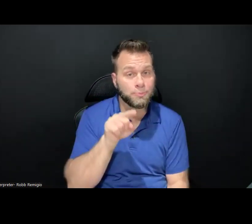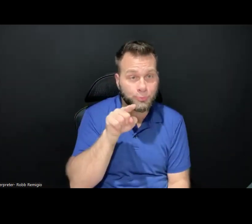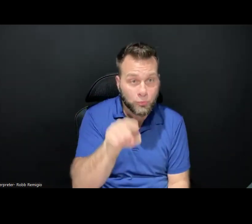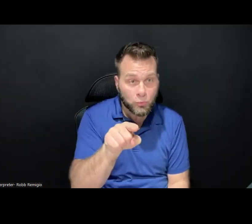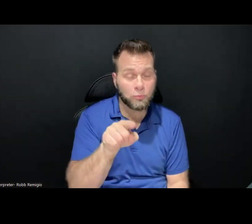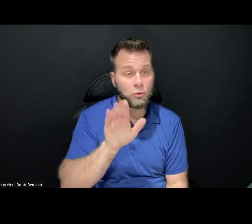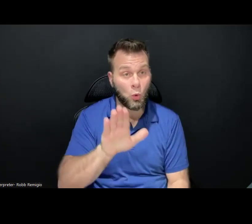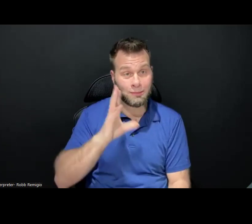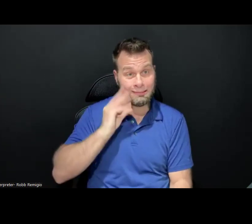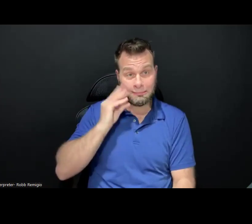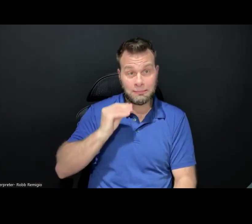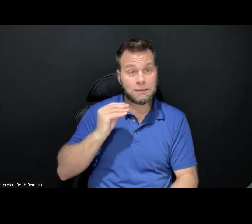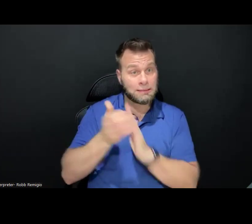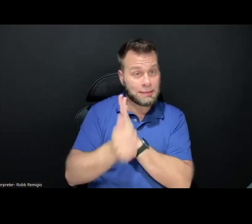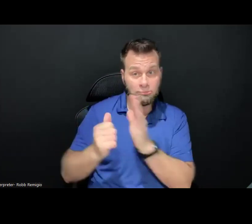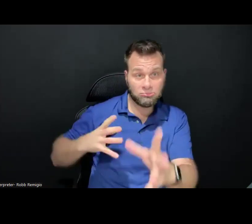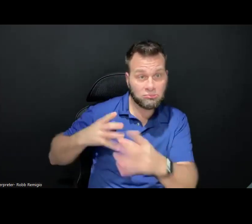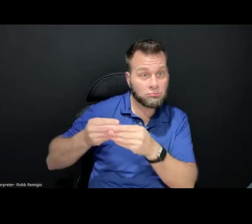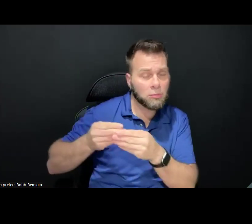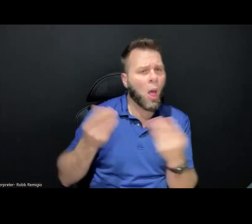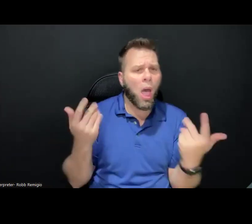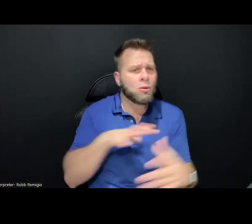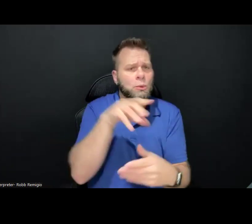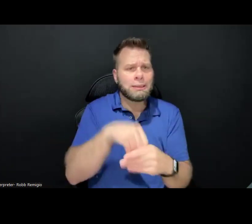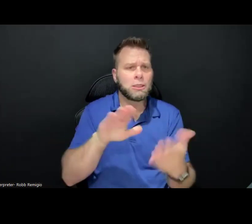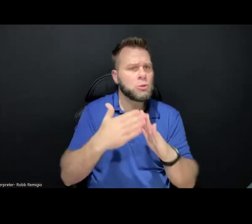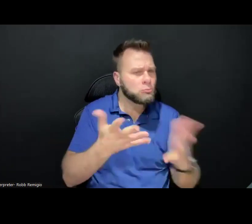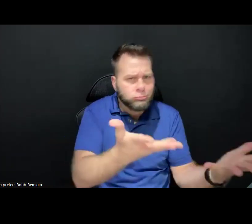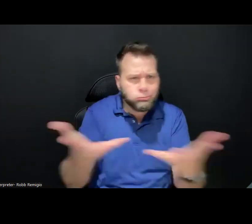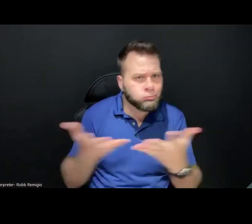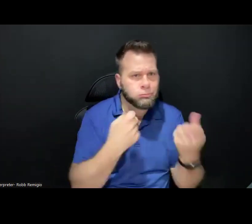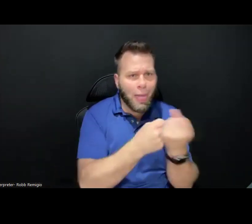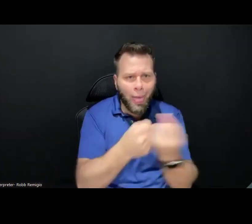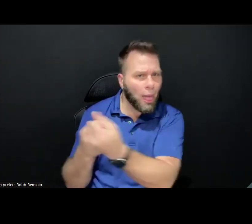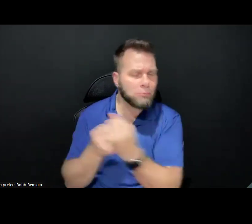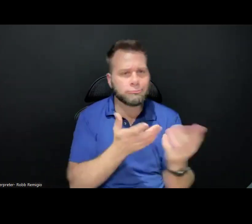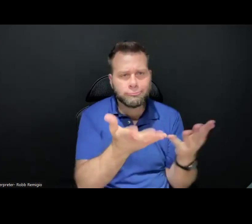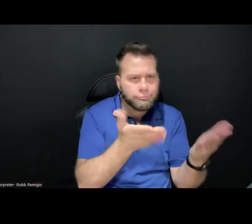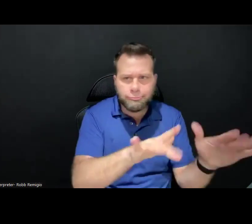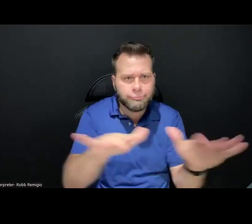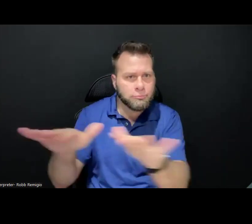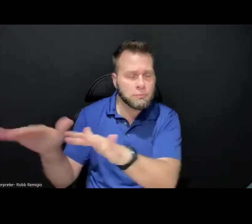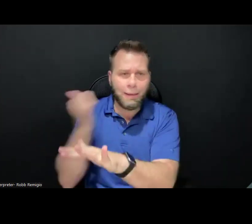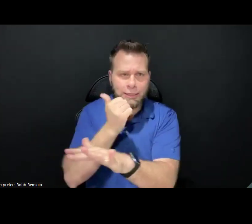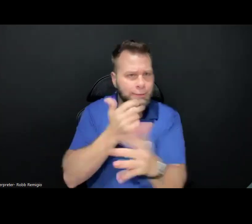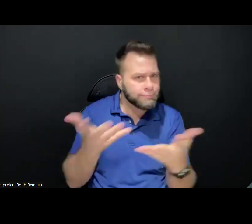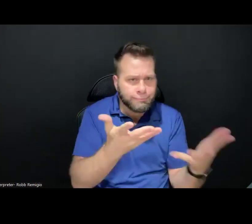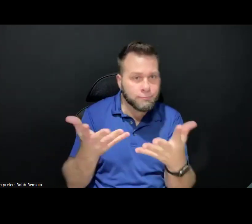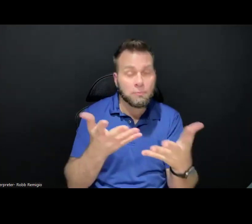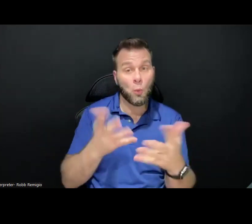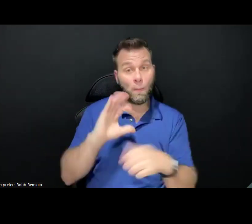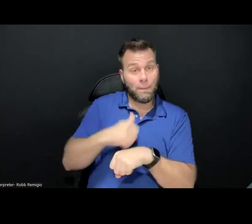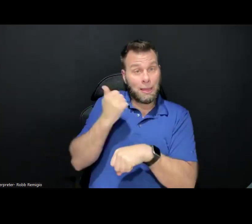you already possess, the fact that you're in these communities, the fact that you're serving individuals on a day-to-day basis, and say, okay, based on